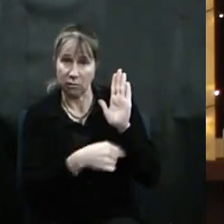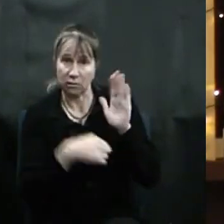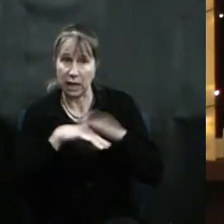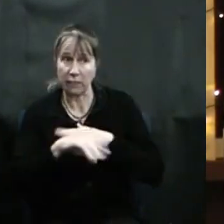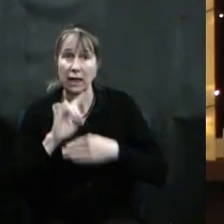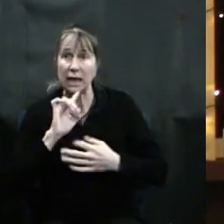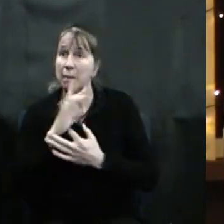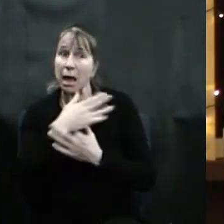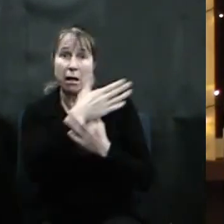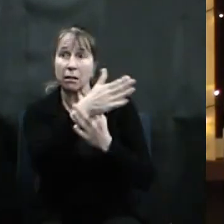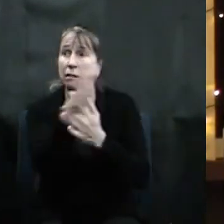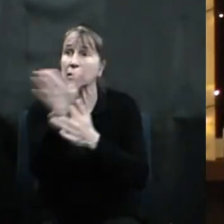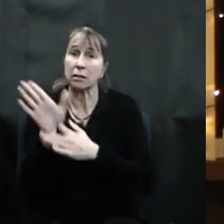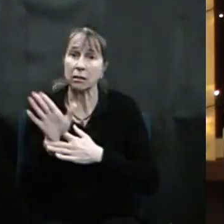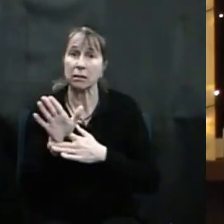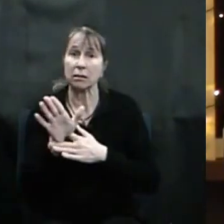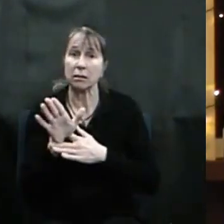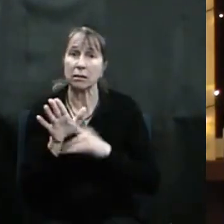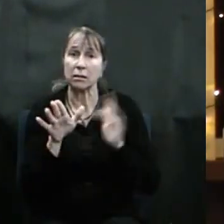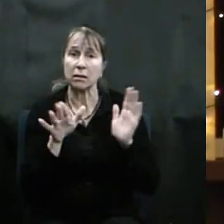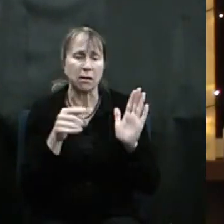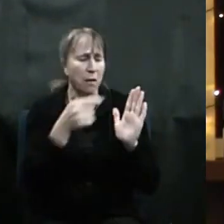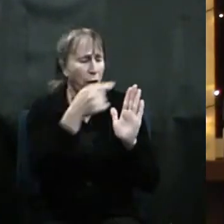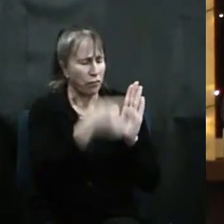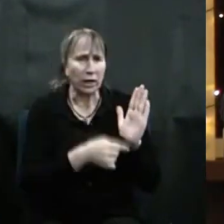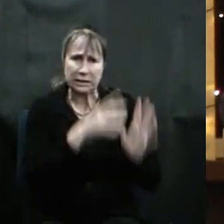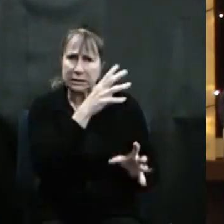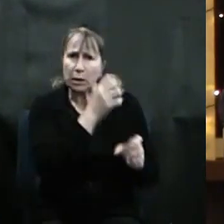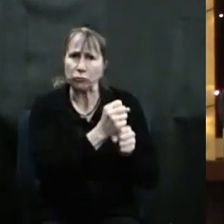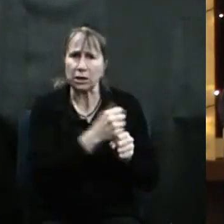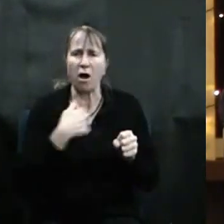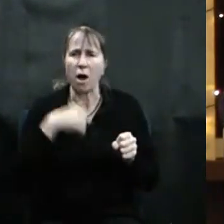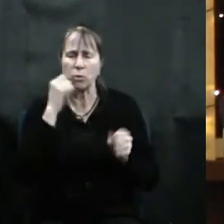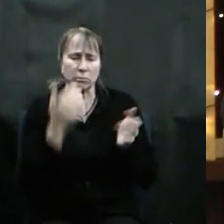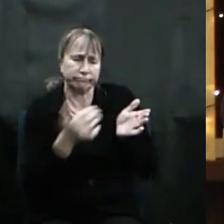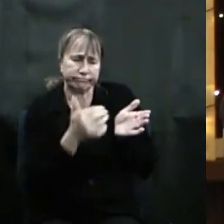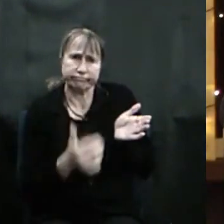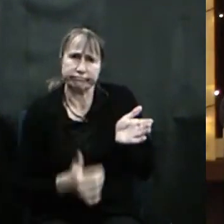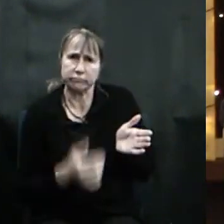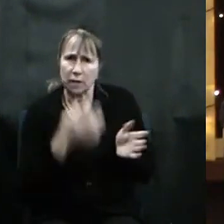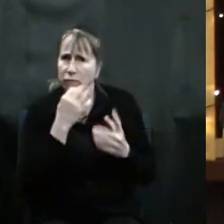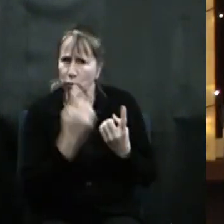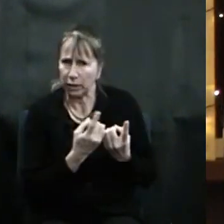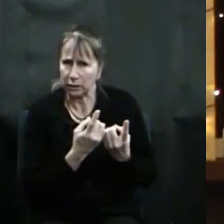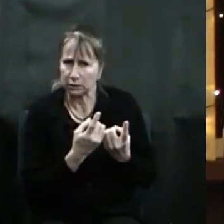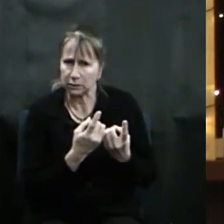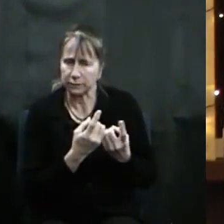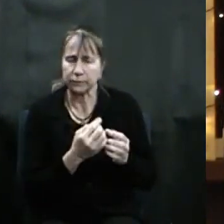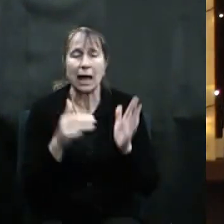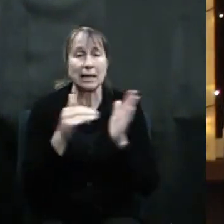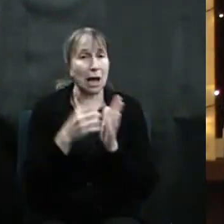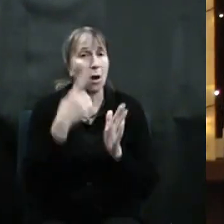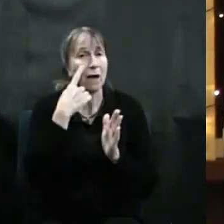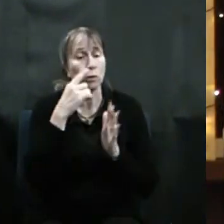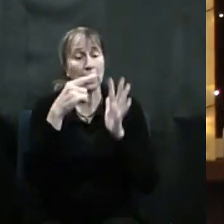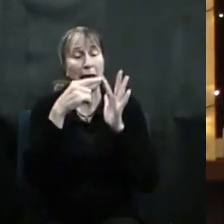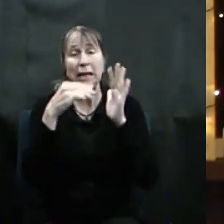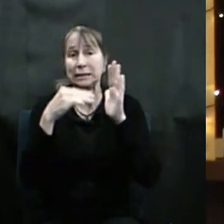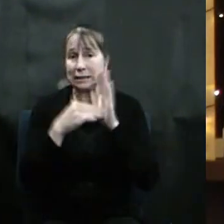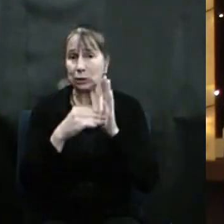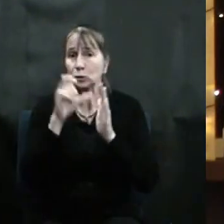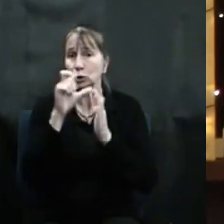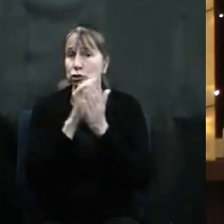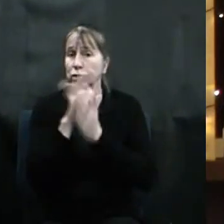do is just pick a few so that you get the feel of it. Turn with me to Ezekiel chapter 5, the